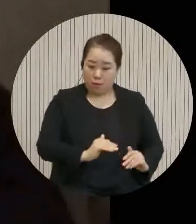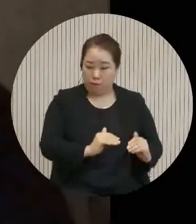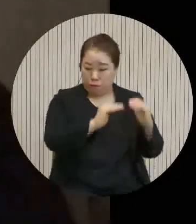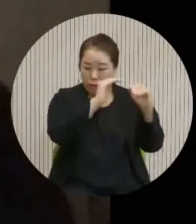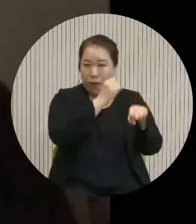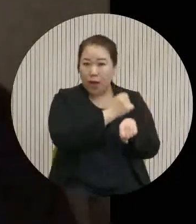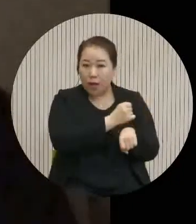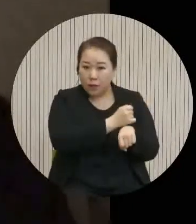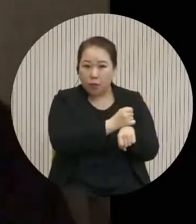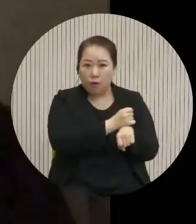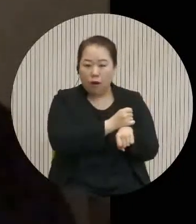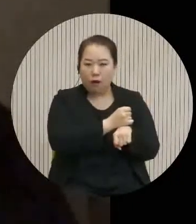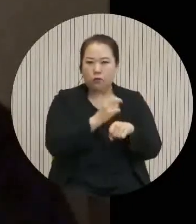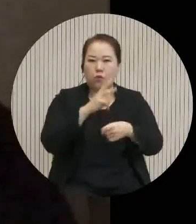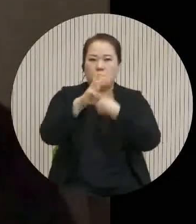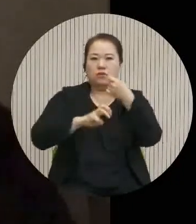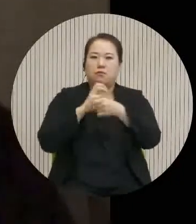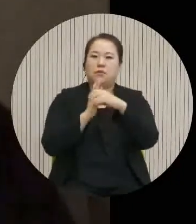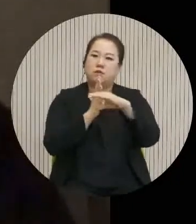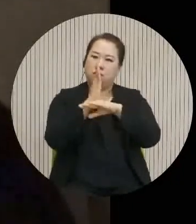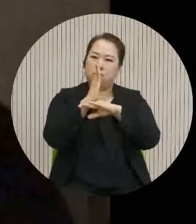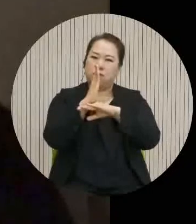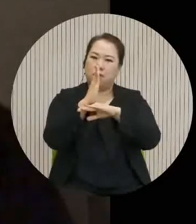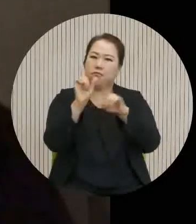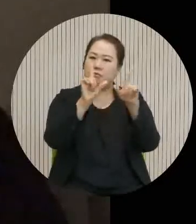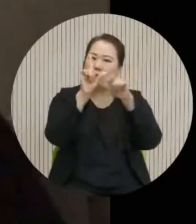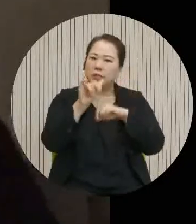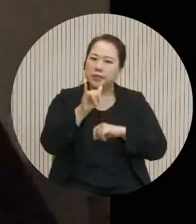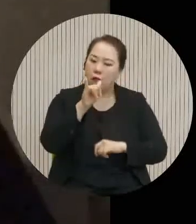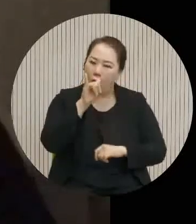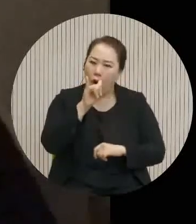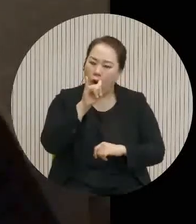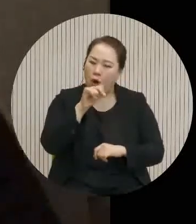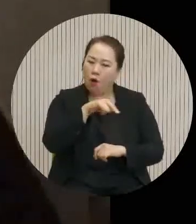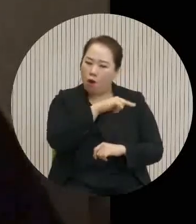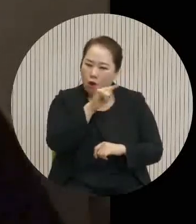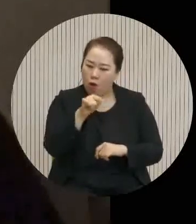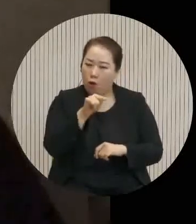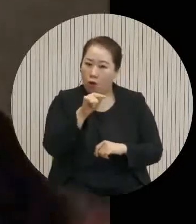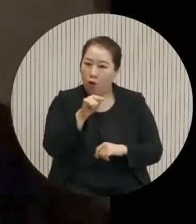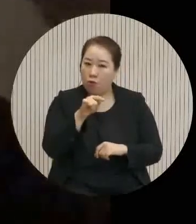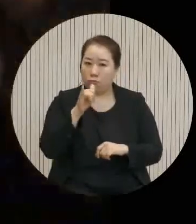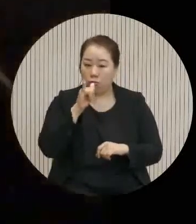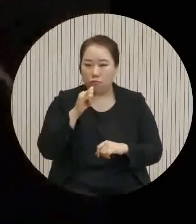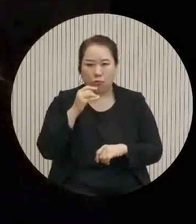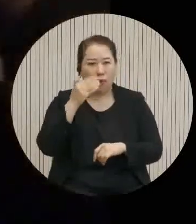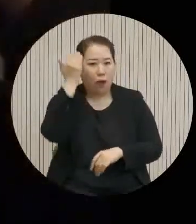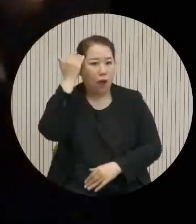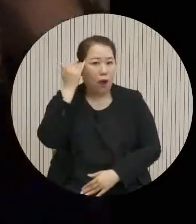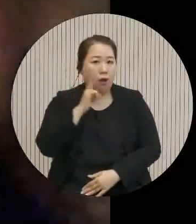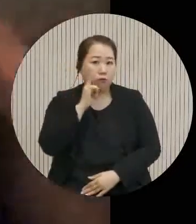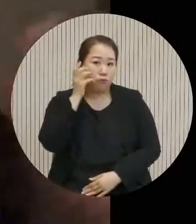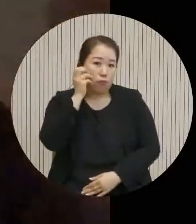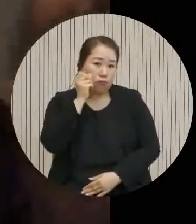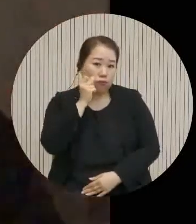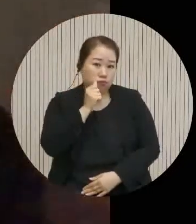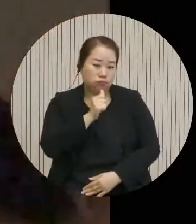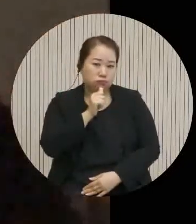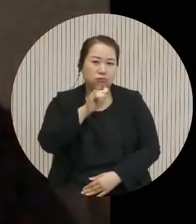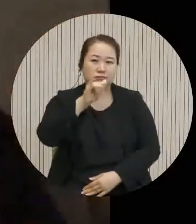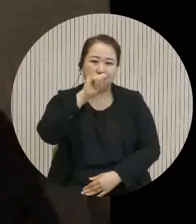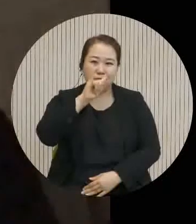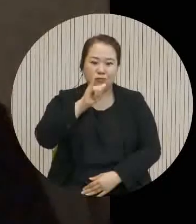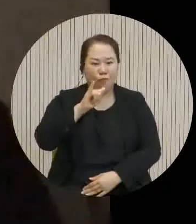more than 30 years, and their Korean was still at a very high level. Usually that doesn't happen. People get worse in the